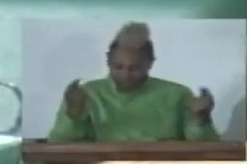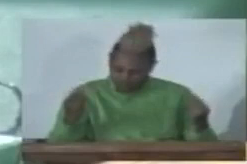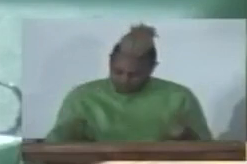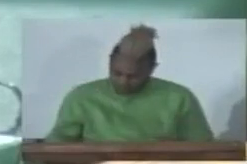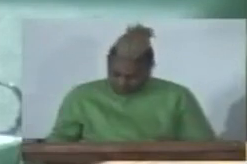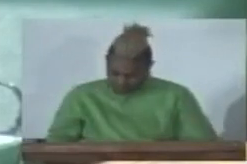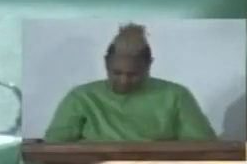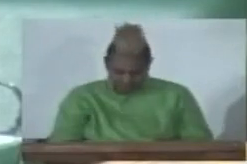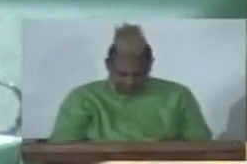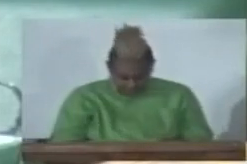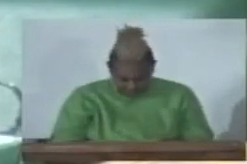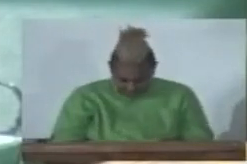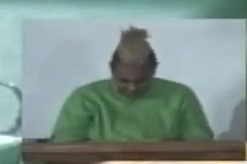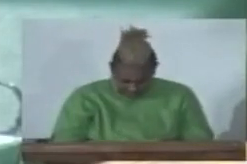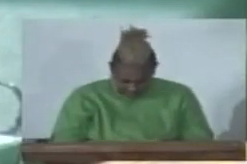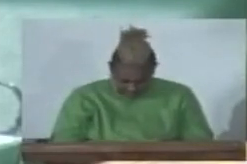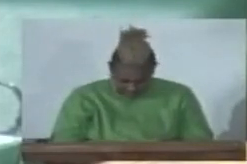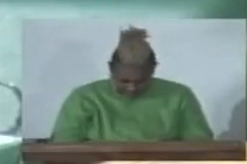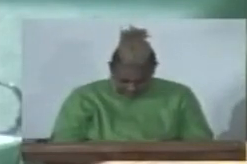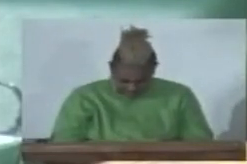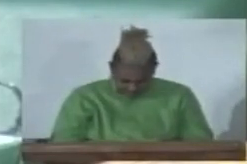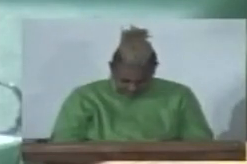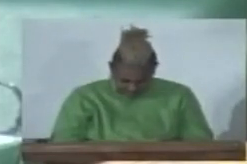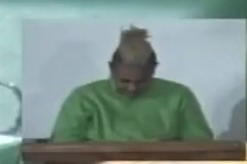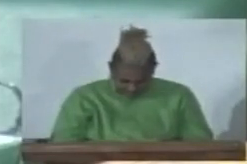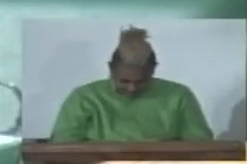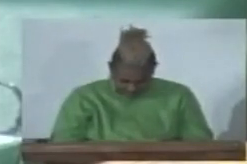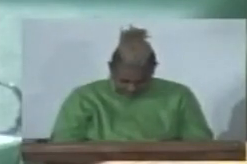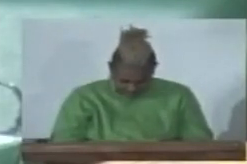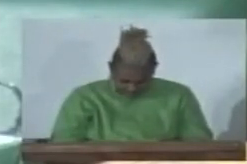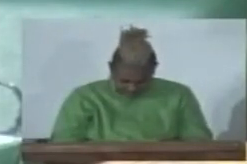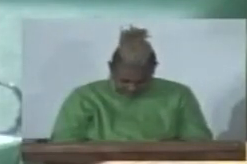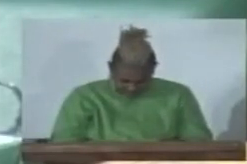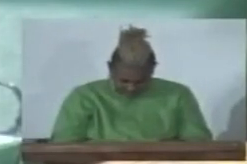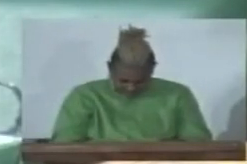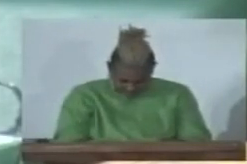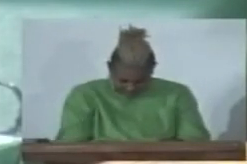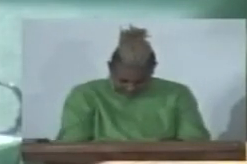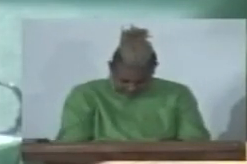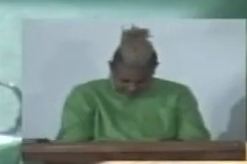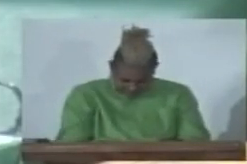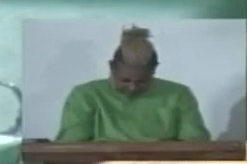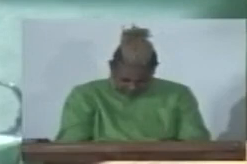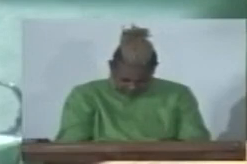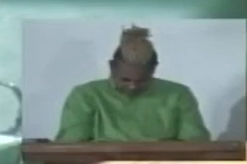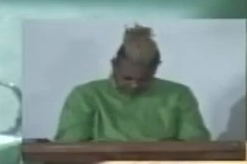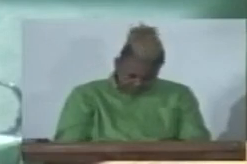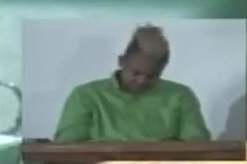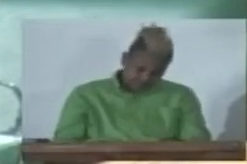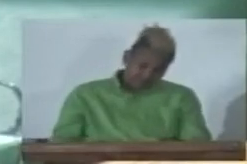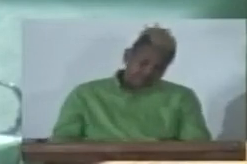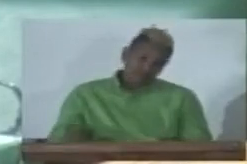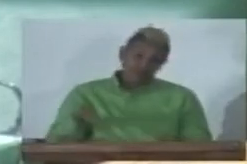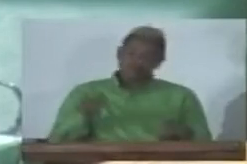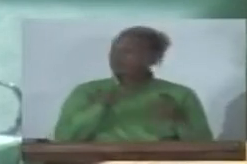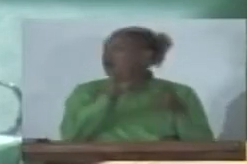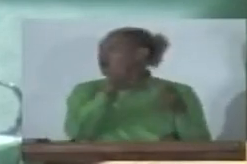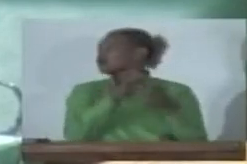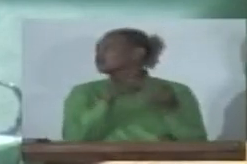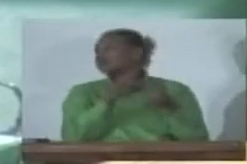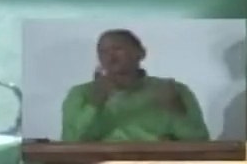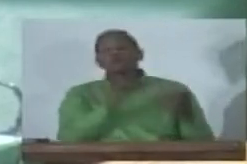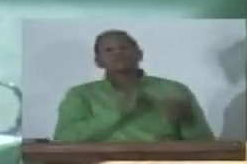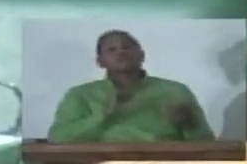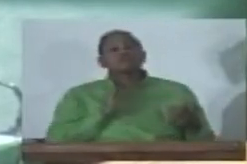Yes, sir. US. All right. I hope that clarifies what you asked. Senator Brown, you went